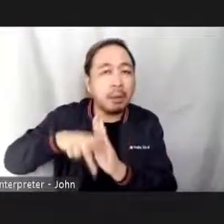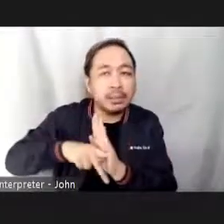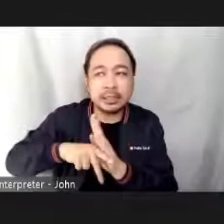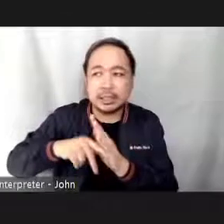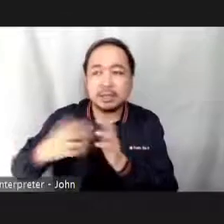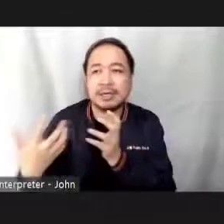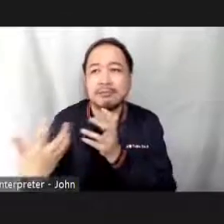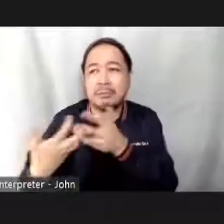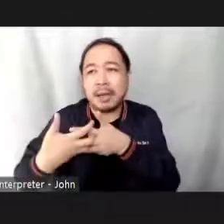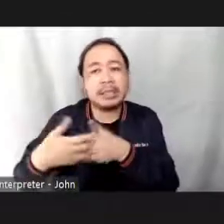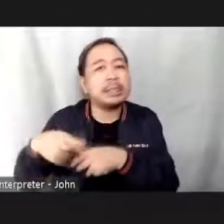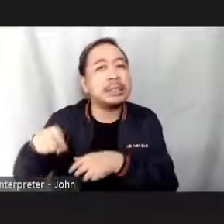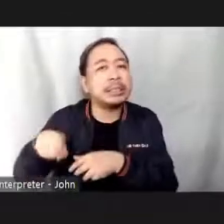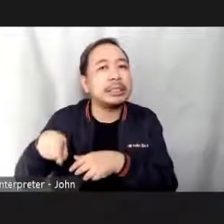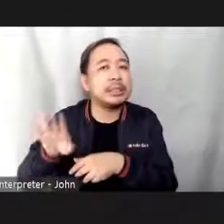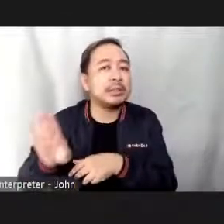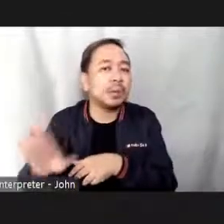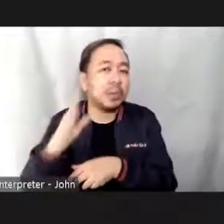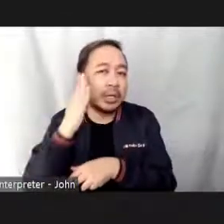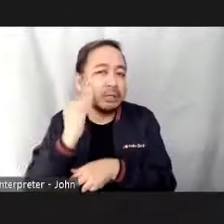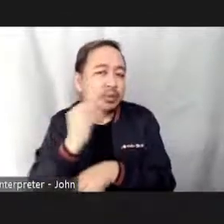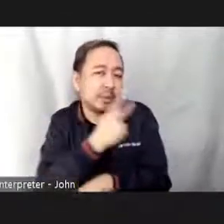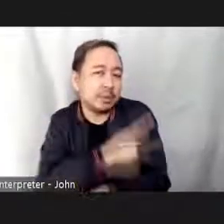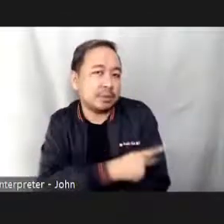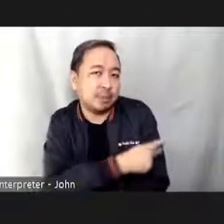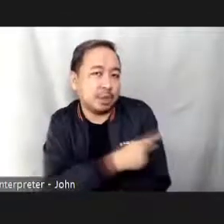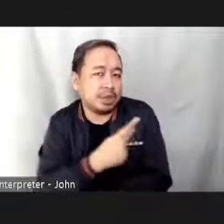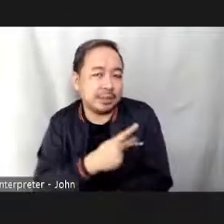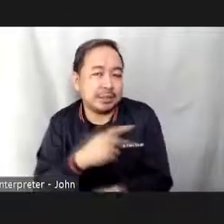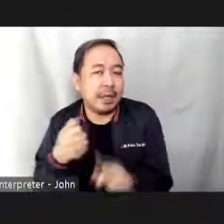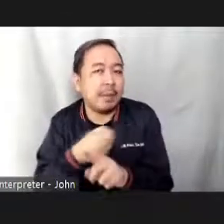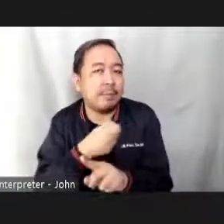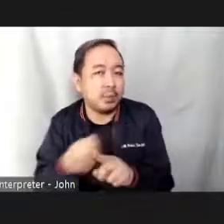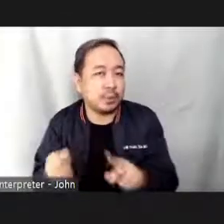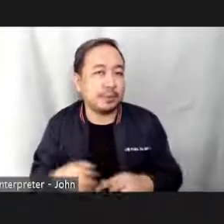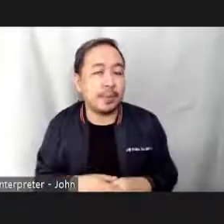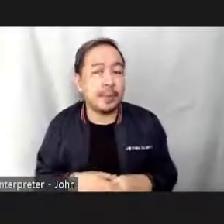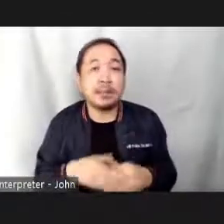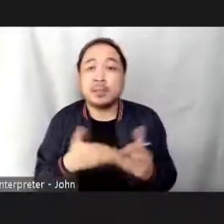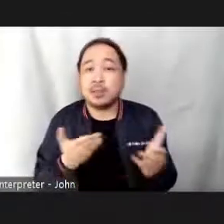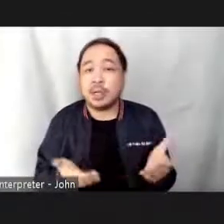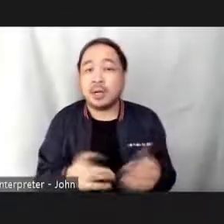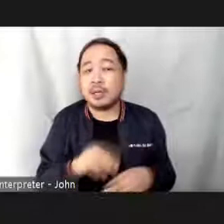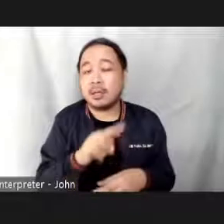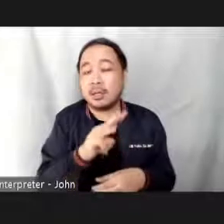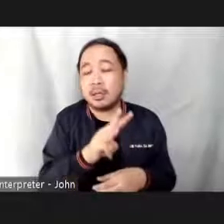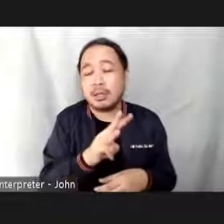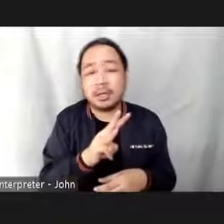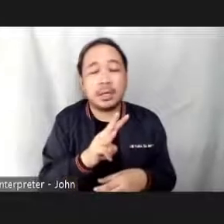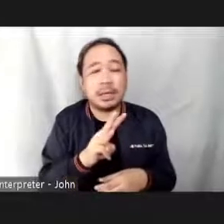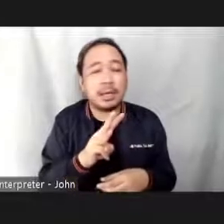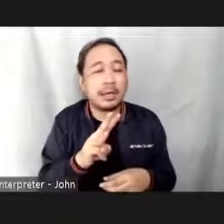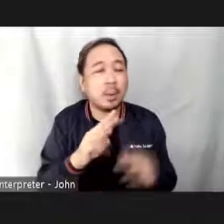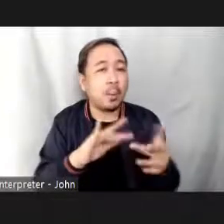survivors of abuse. And that's it for the web-based database. Thank you all for